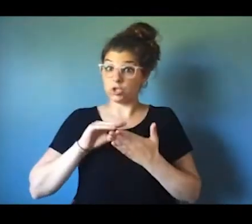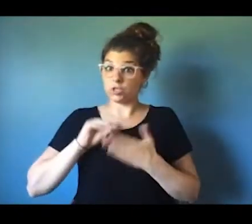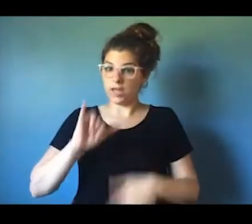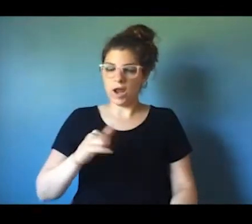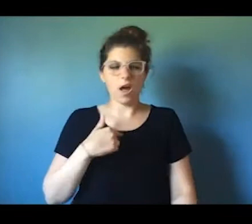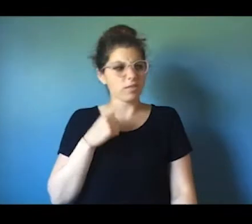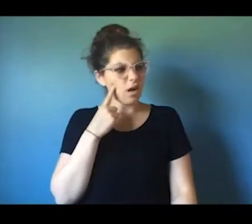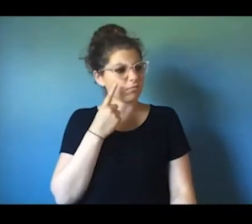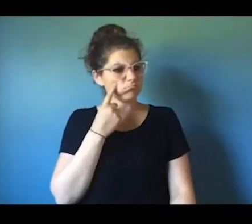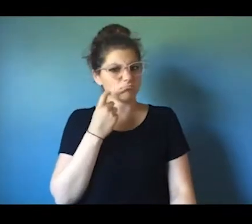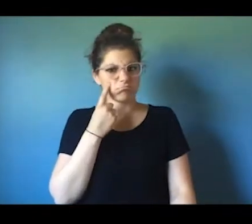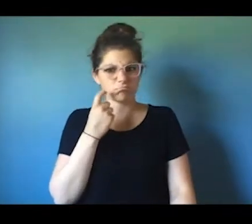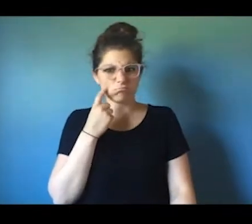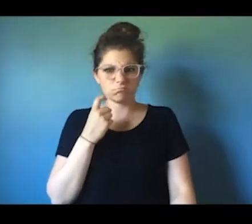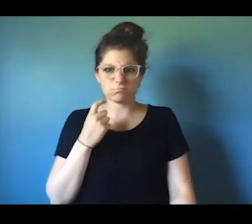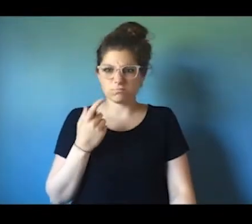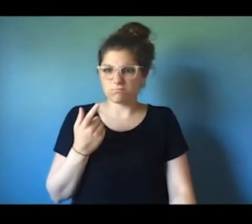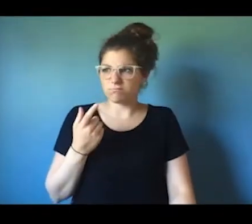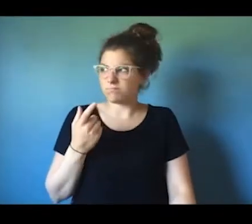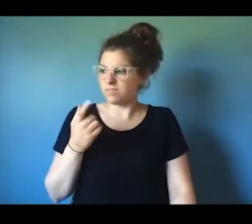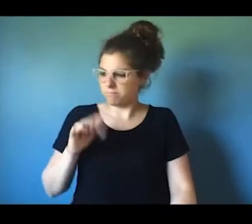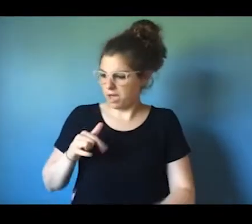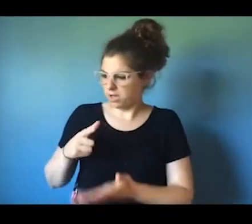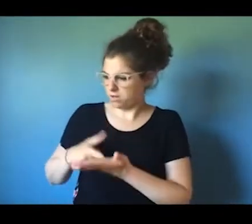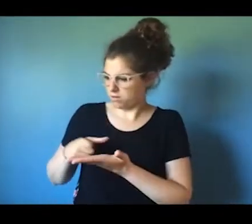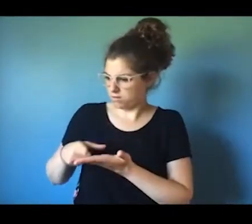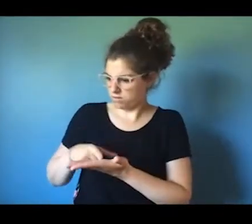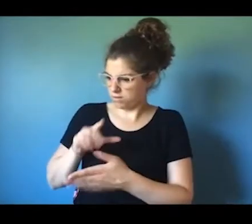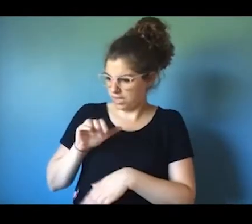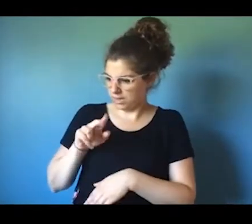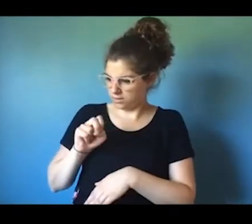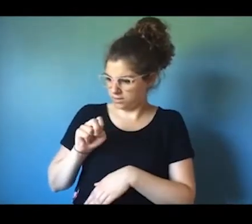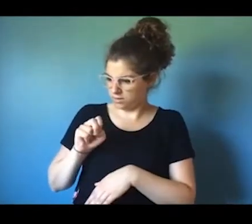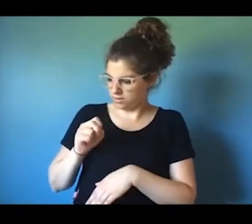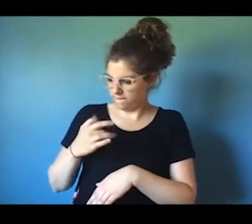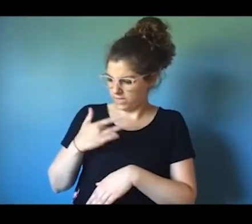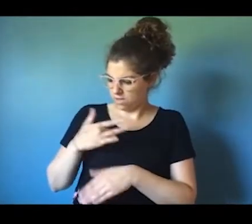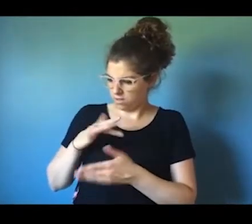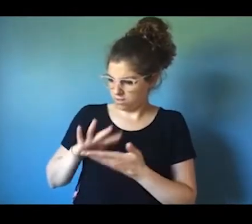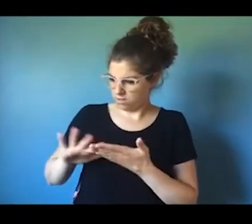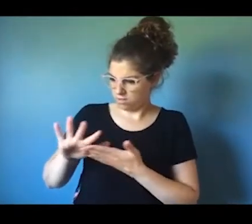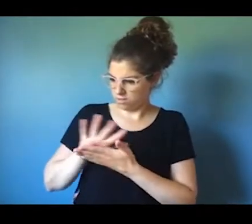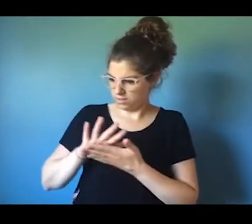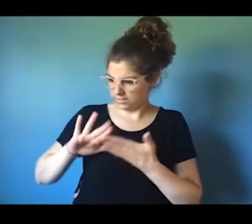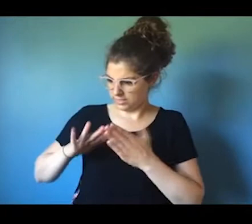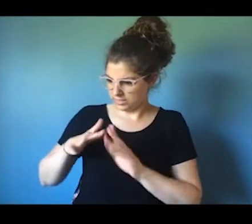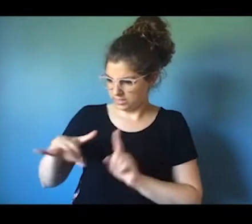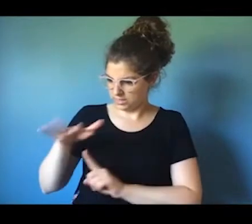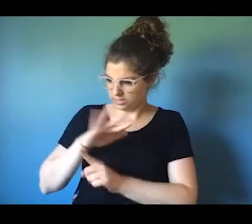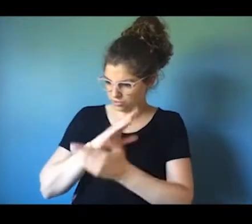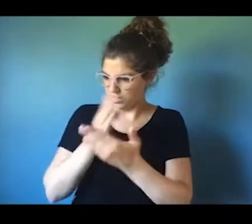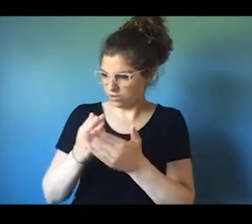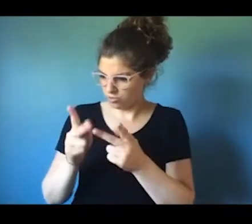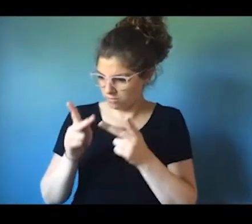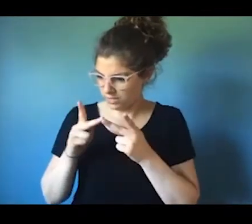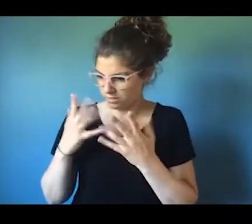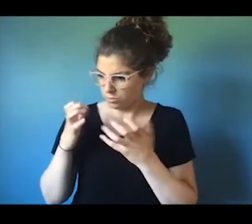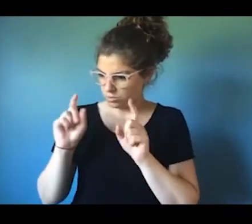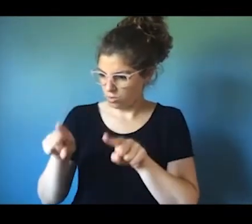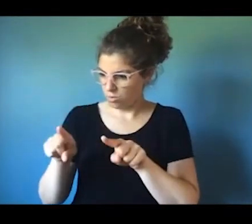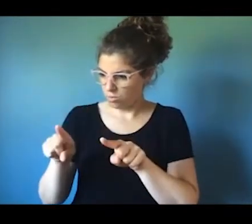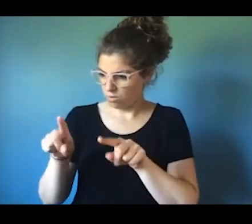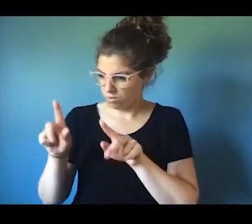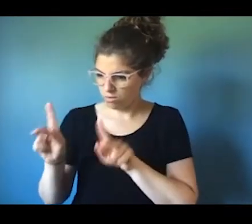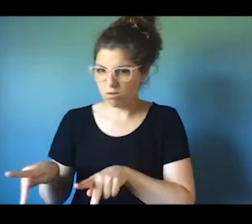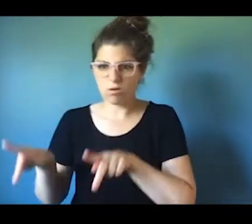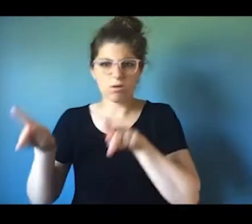own. But after I did that, I thought, well, good grief. I'm basically using my sense of touch, using the cane, to feel my way